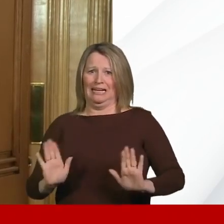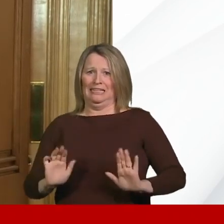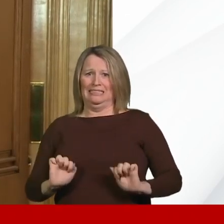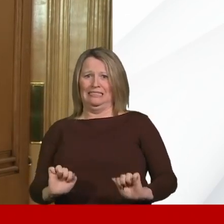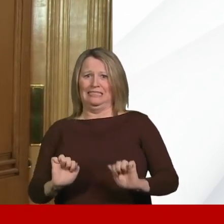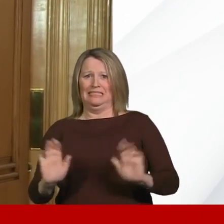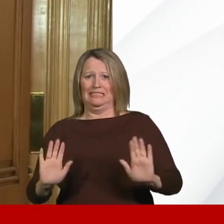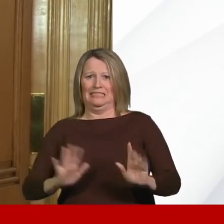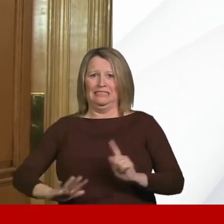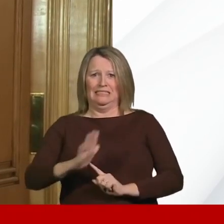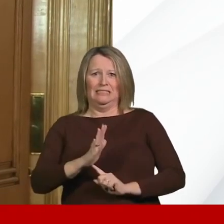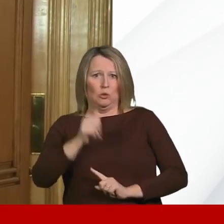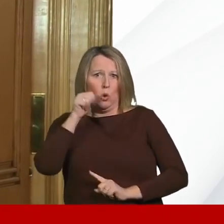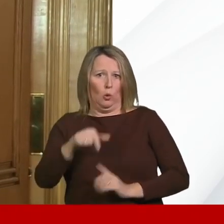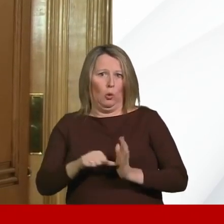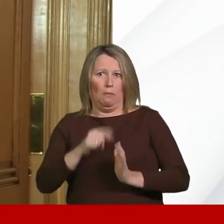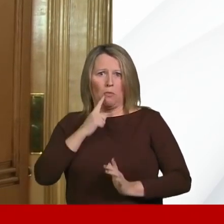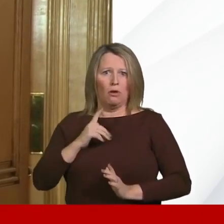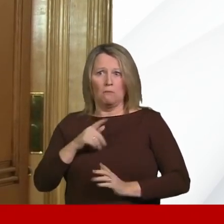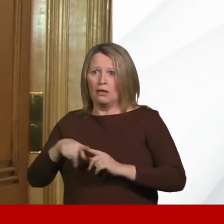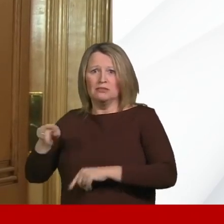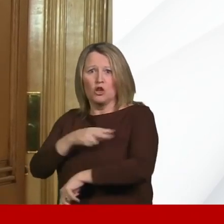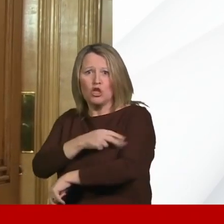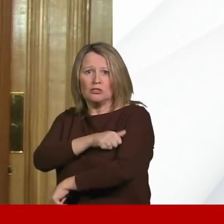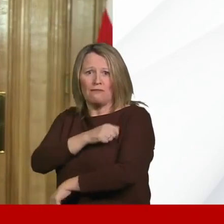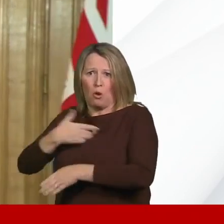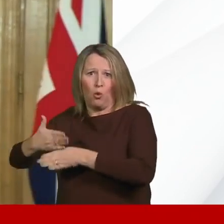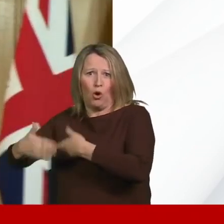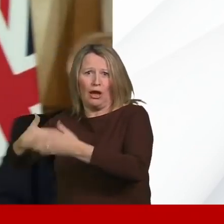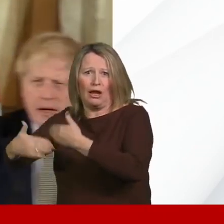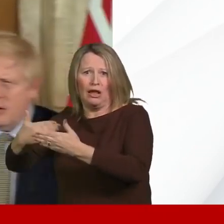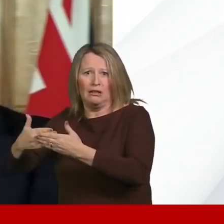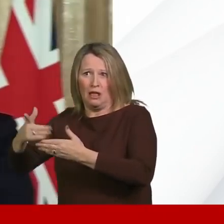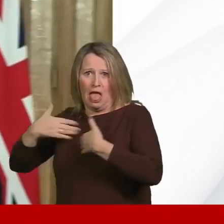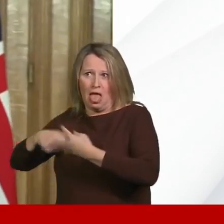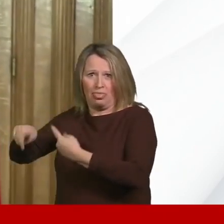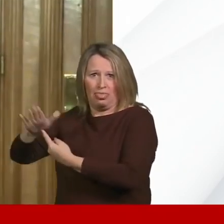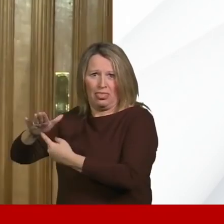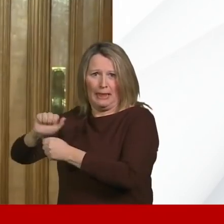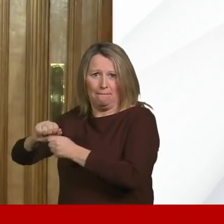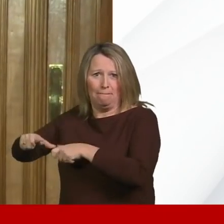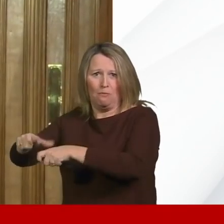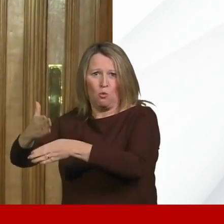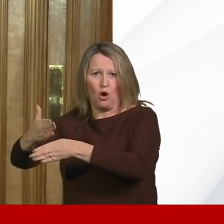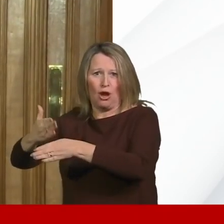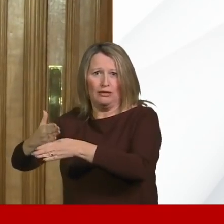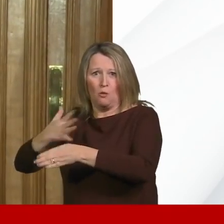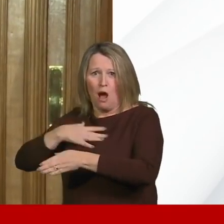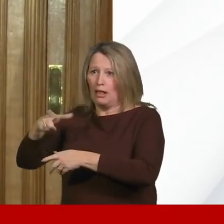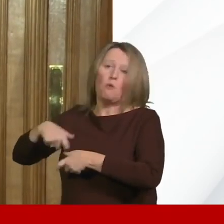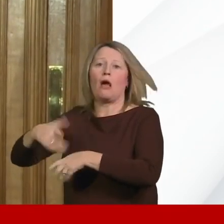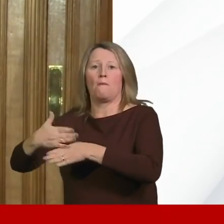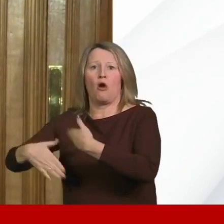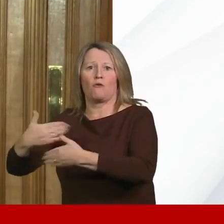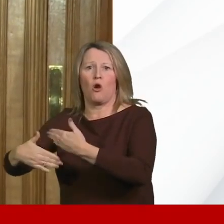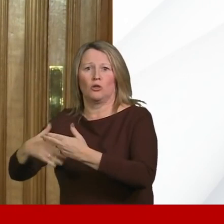that ongoing, and I think huge progress made in the last few weeks. Thanks. I got Jim Pickard down here. Is Jim Pickard? Yeah,